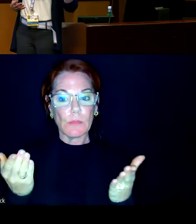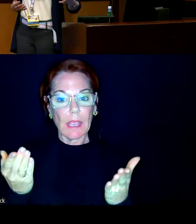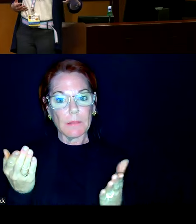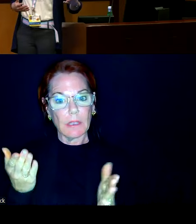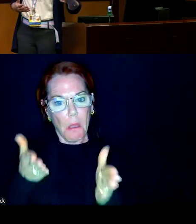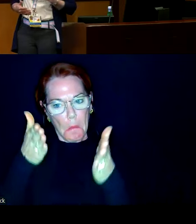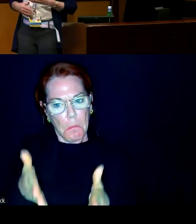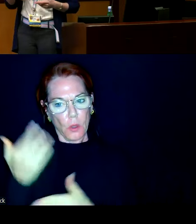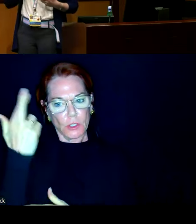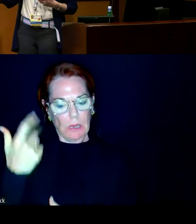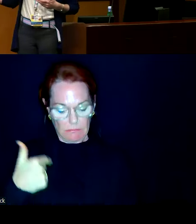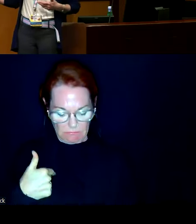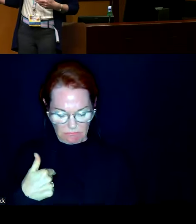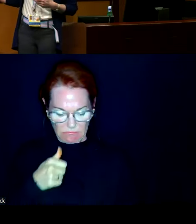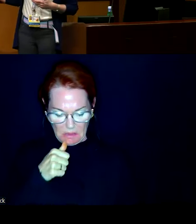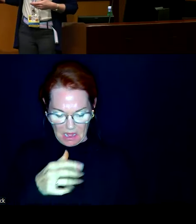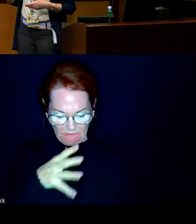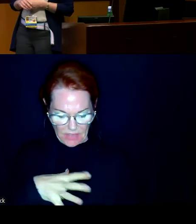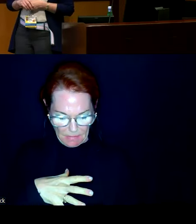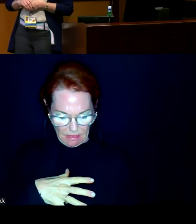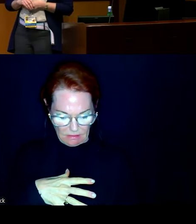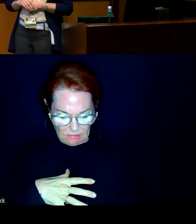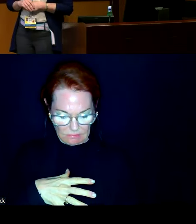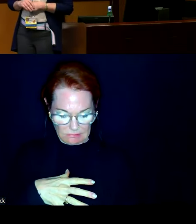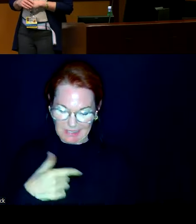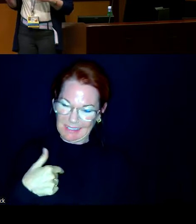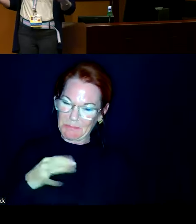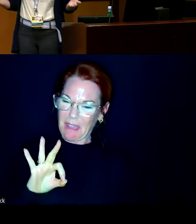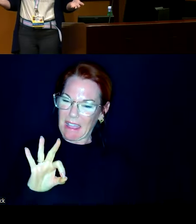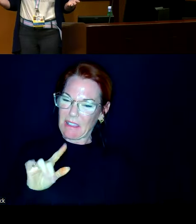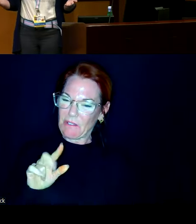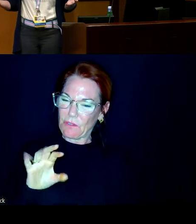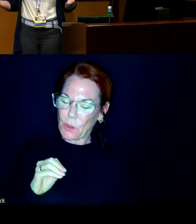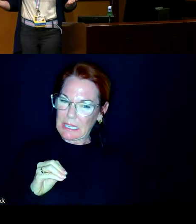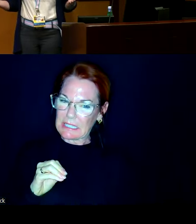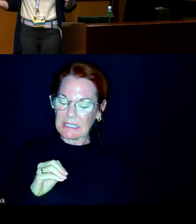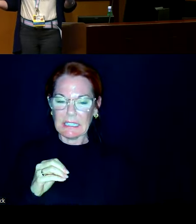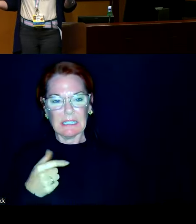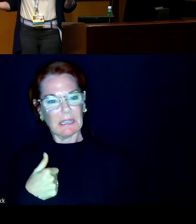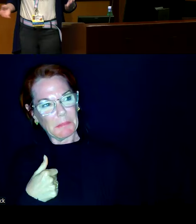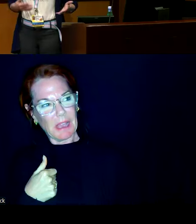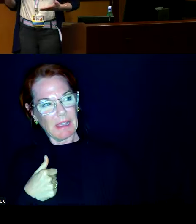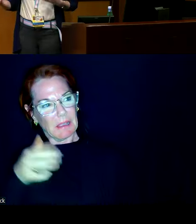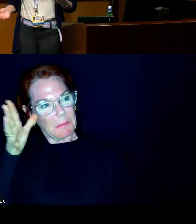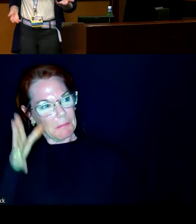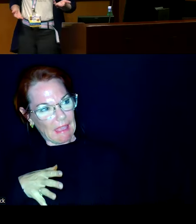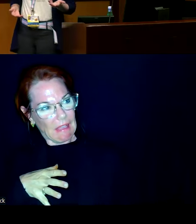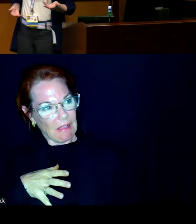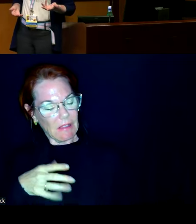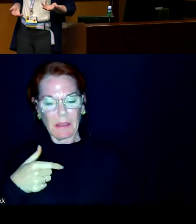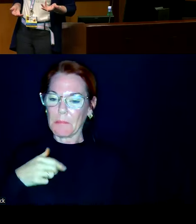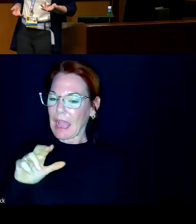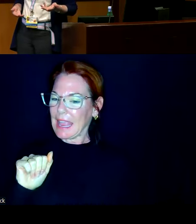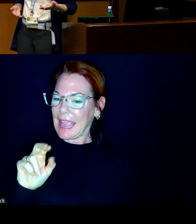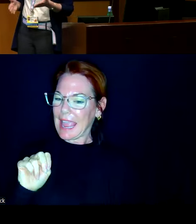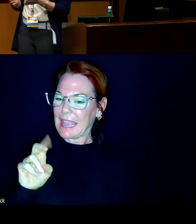but you don't know if you're fluid. You don't know if you're masculine. You don't know if you're androgynous. And that feels like a really big choice to